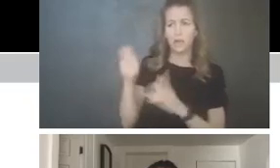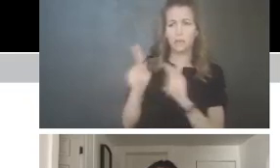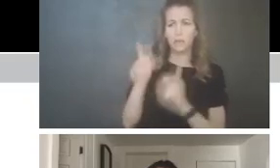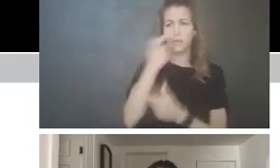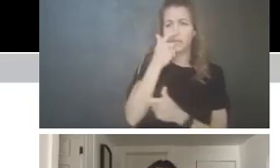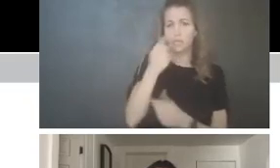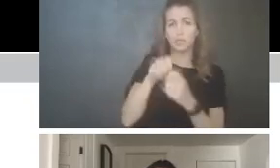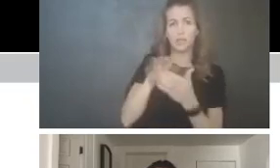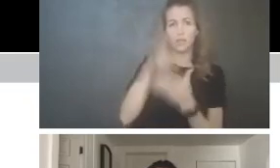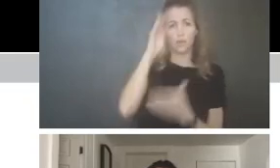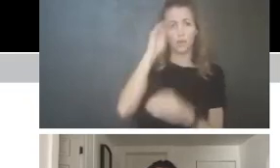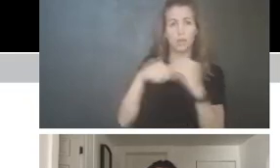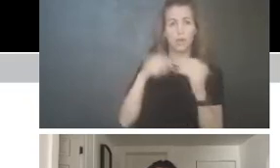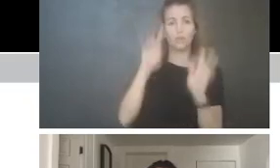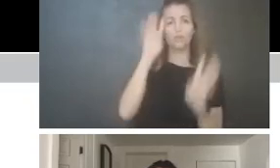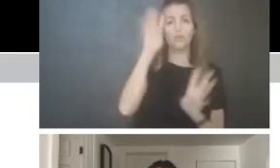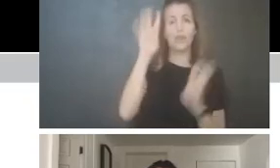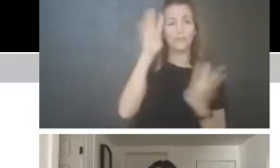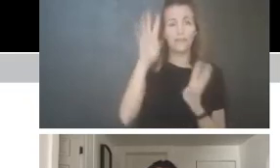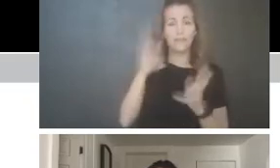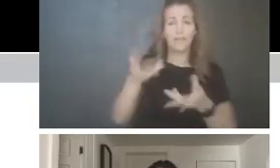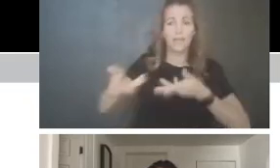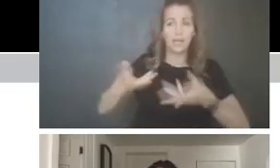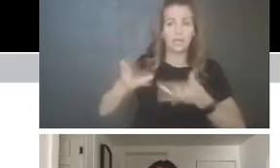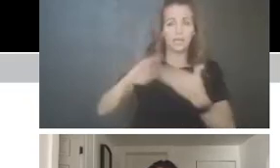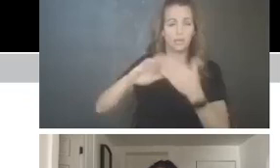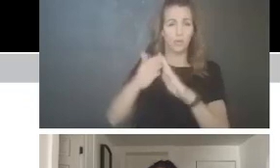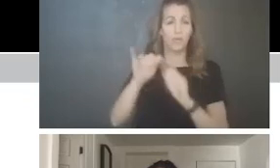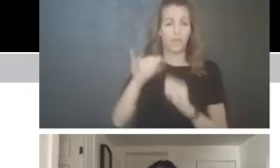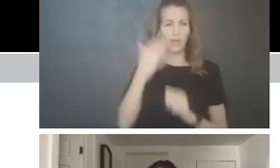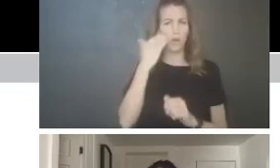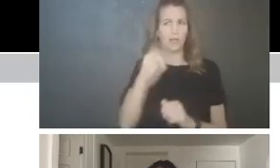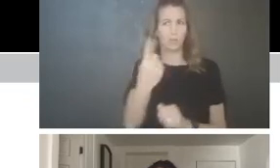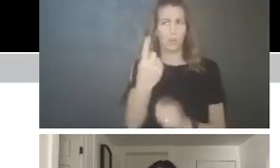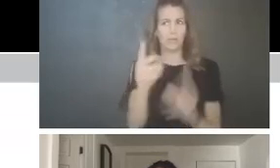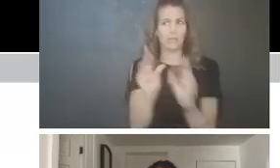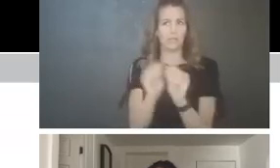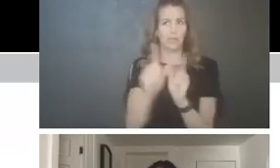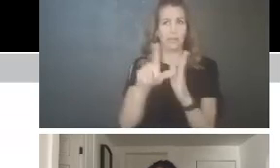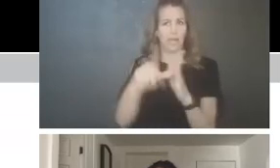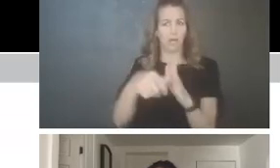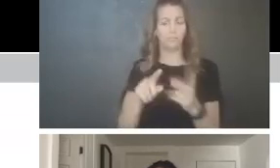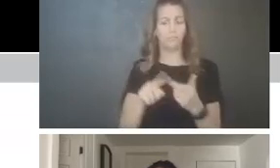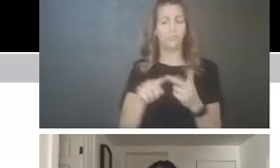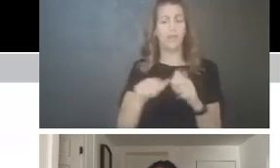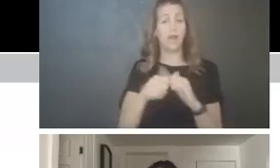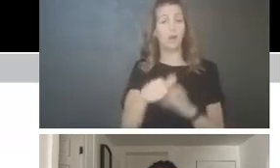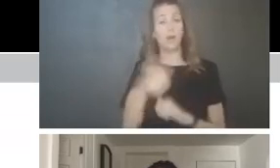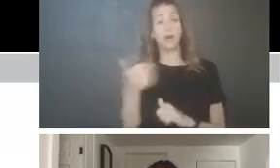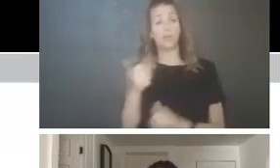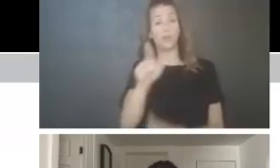in learning about creatively engaging their communities, which I know is a session. How other LWIAs are handling